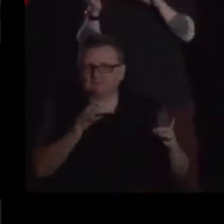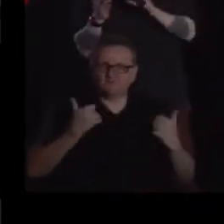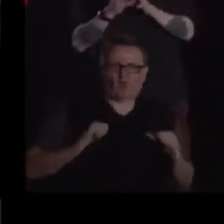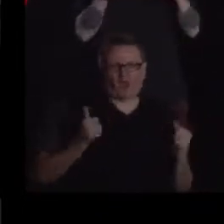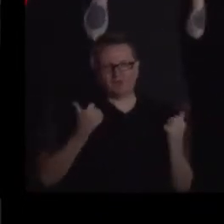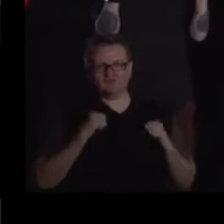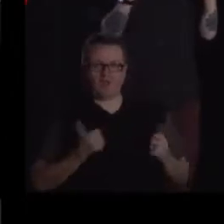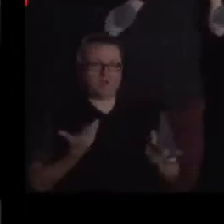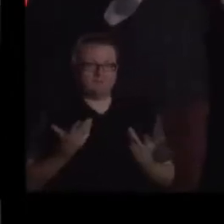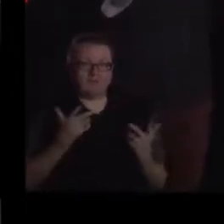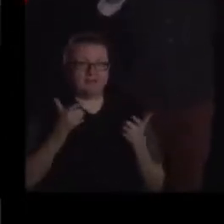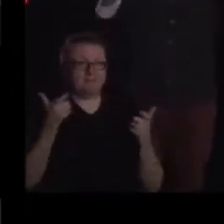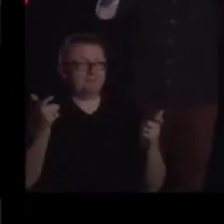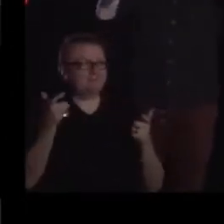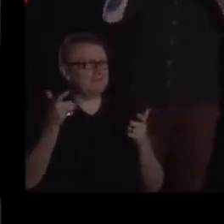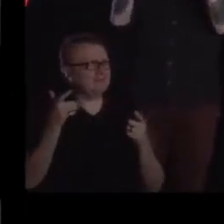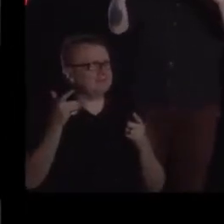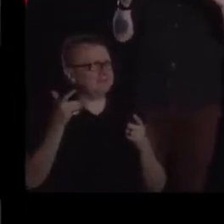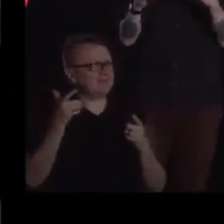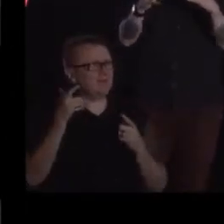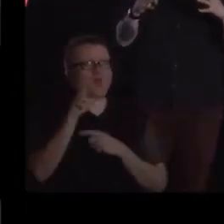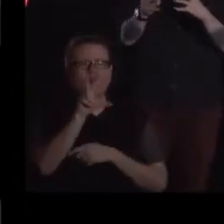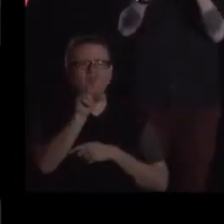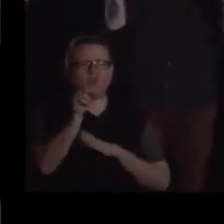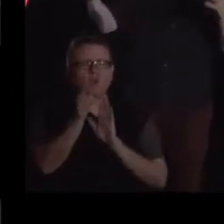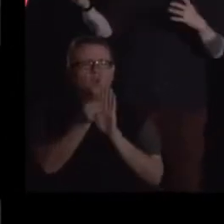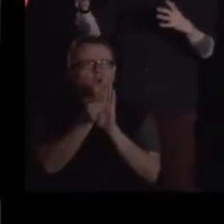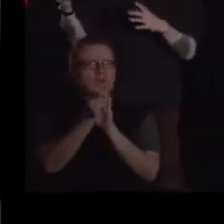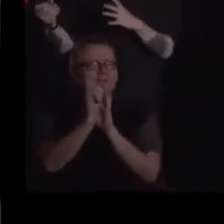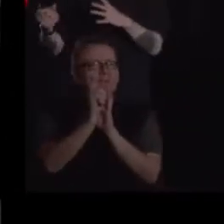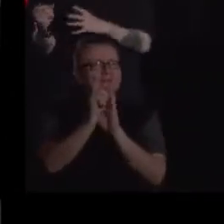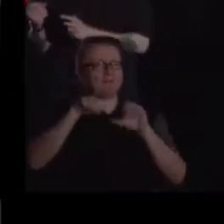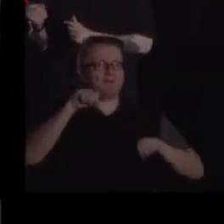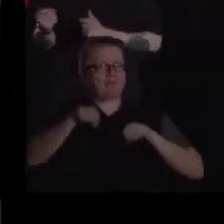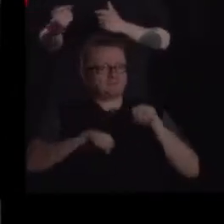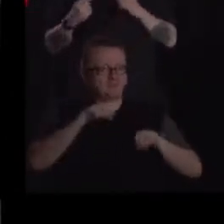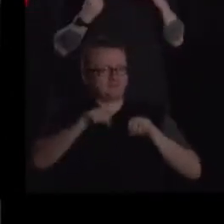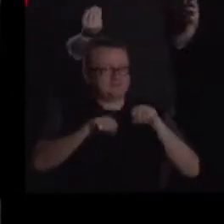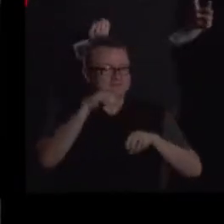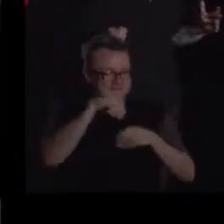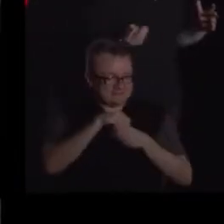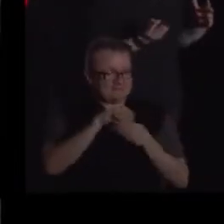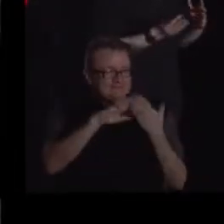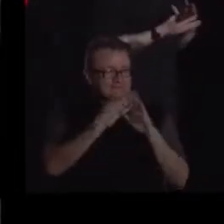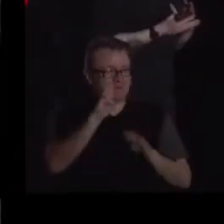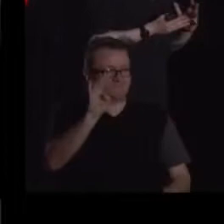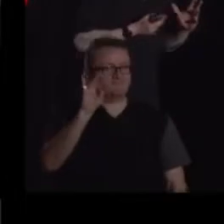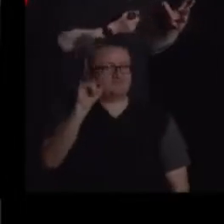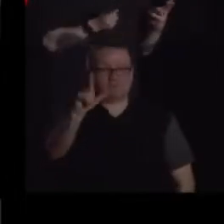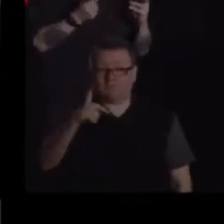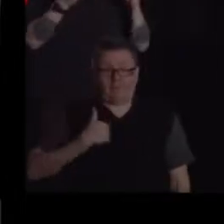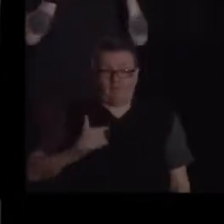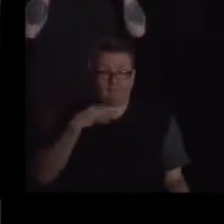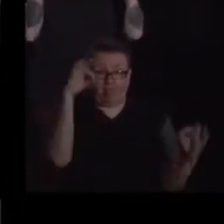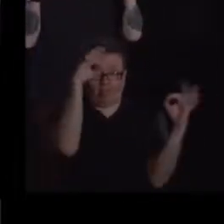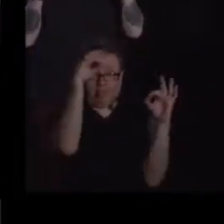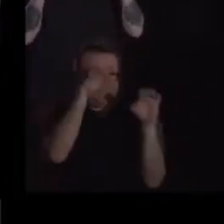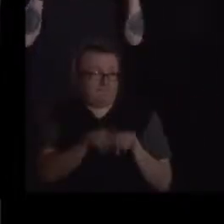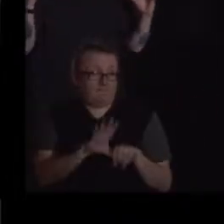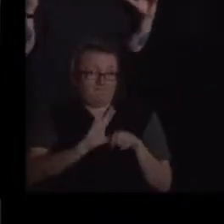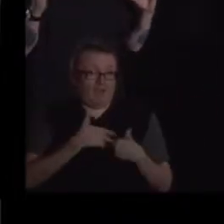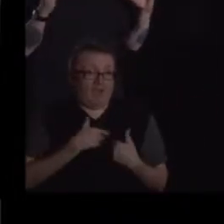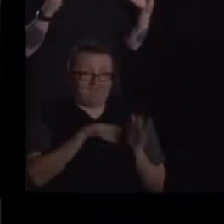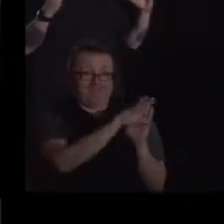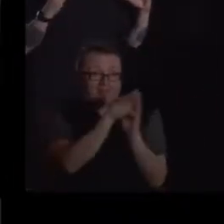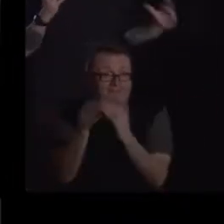stuff, and I the biggest thing I made was probably a 30-minute documentary about bicycles in Bristol, and I had no clue what I was doing, but oh god,